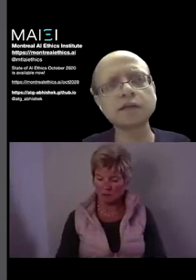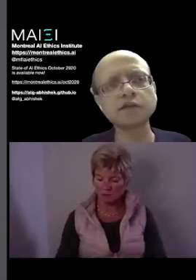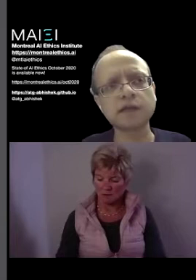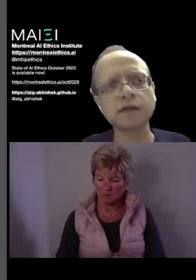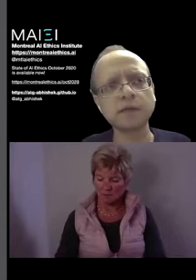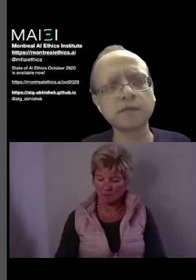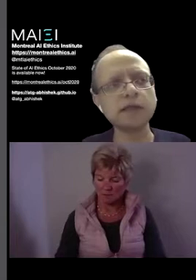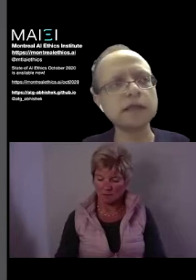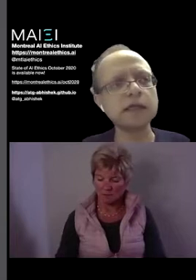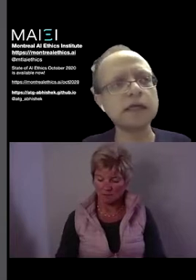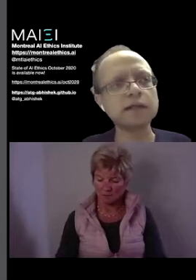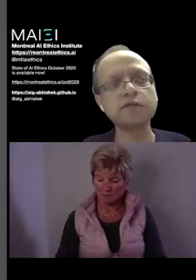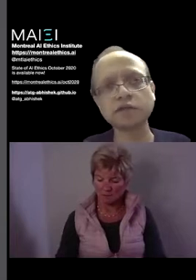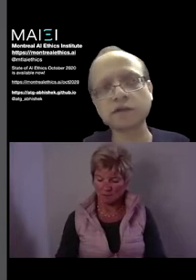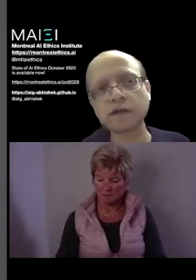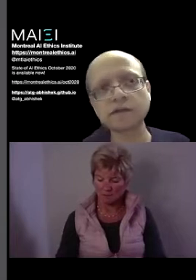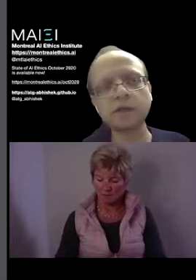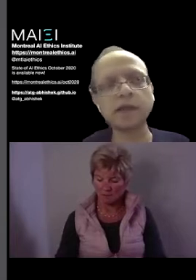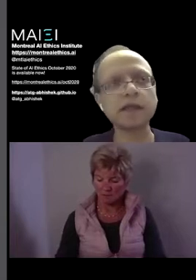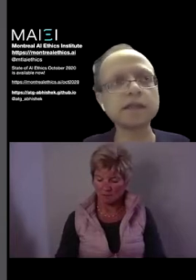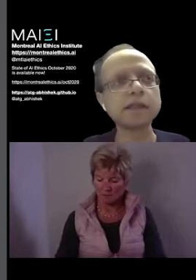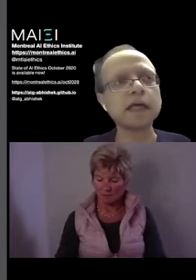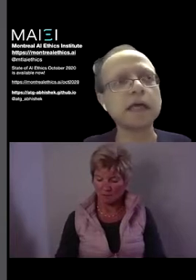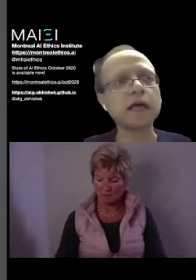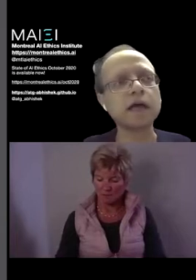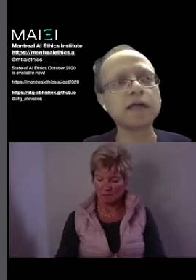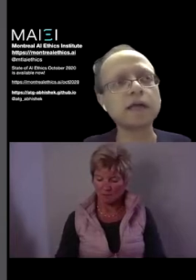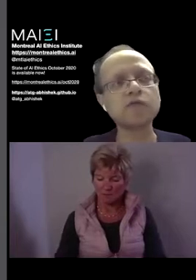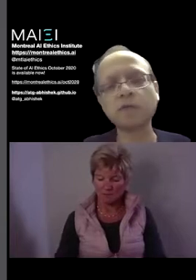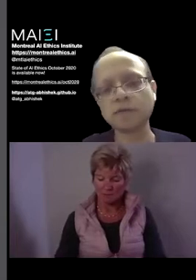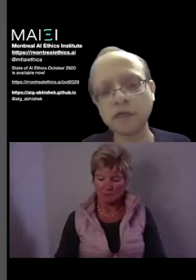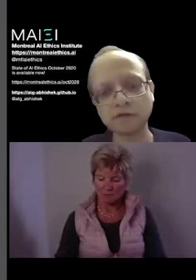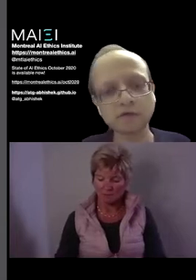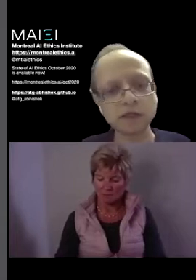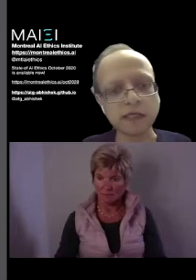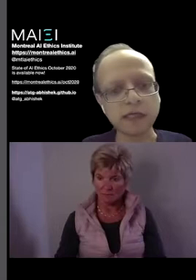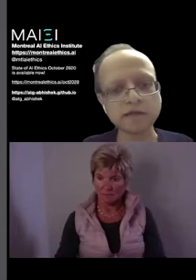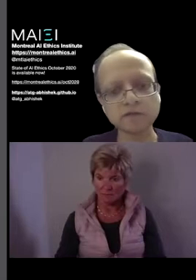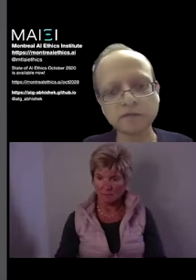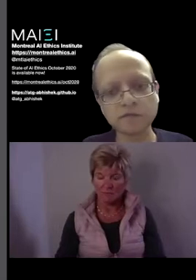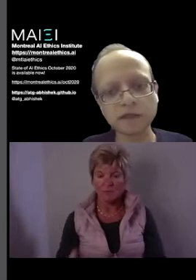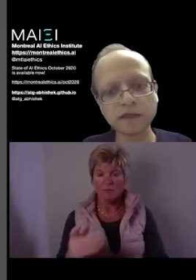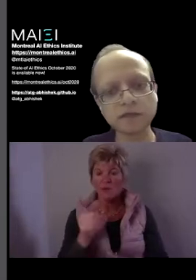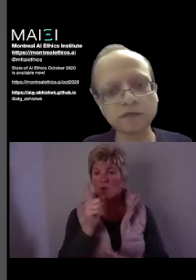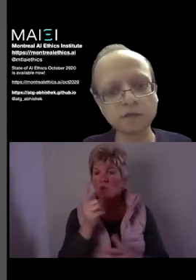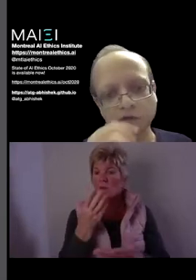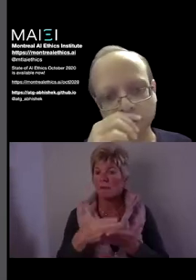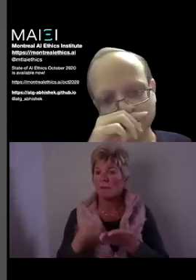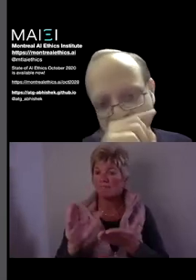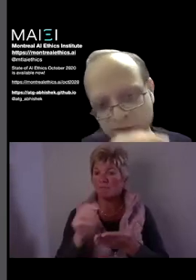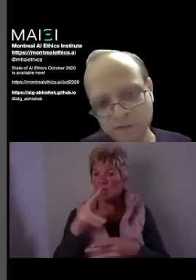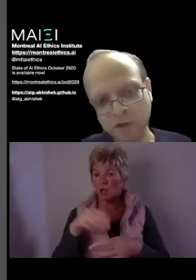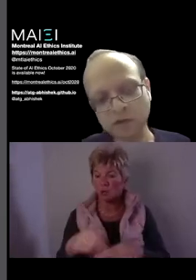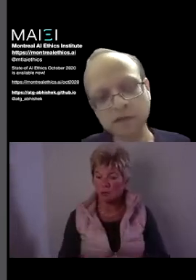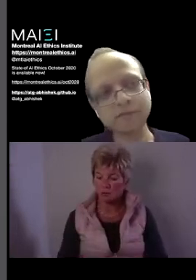the decisions that are being made, the efficiency that's being gained, and who might be left out? And so in terms of a